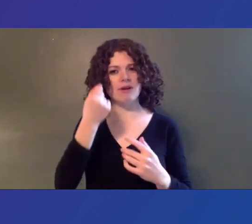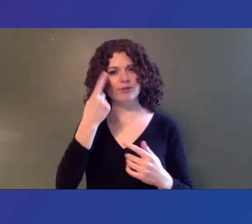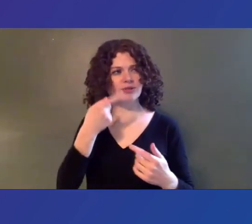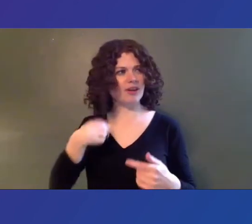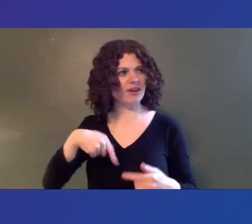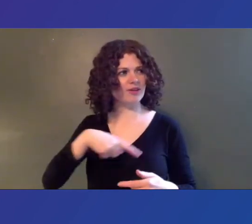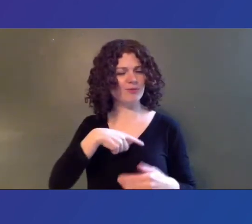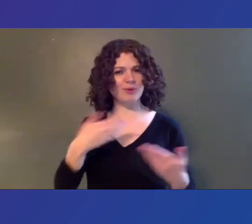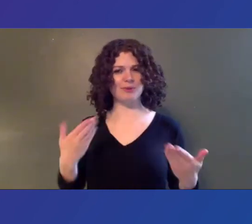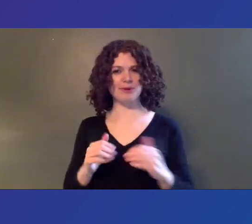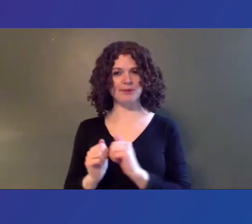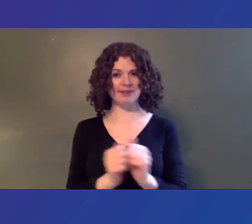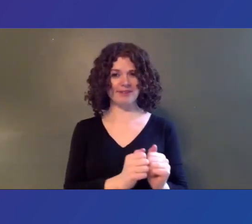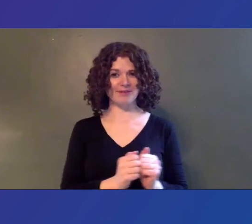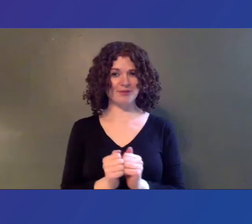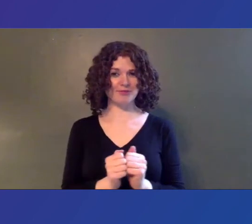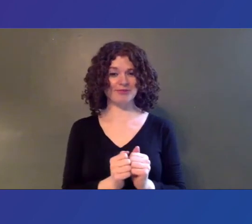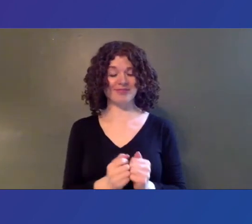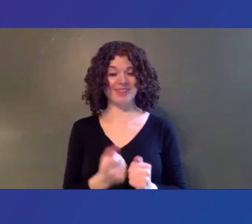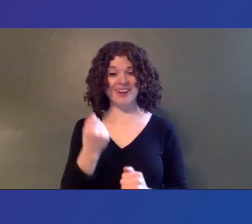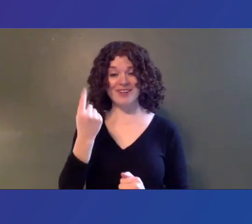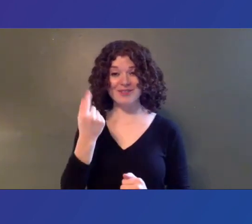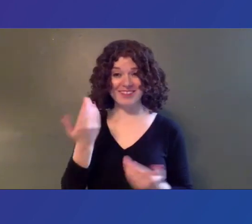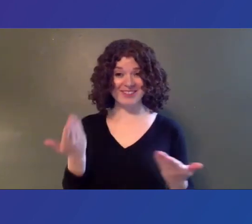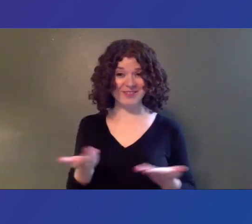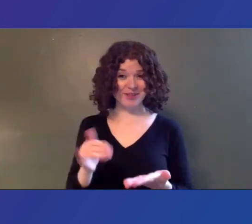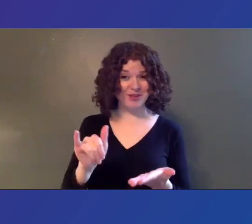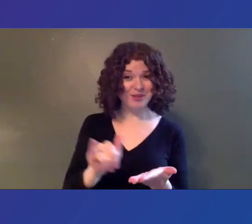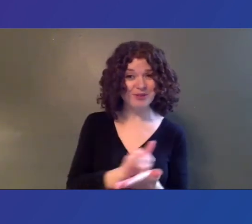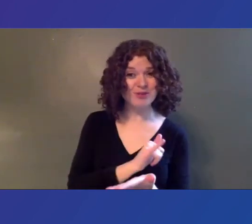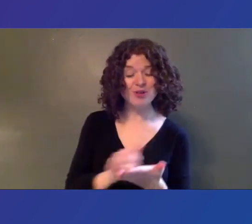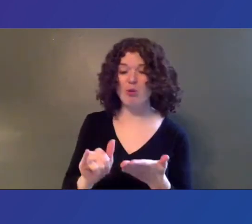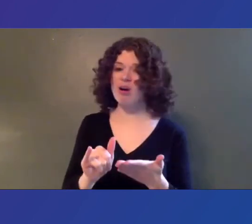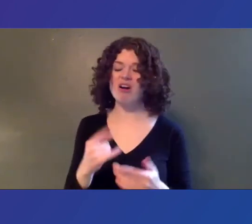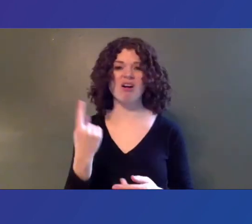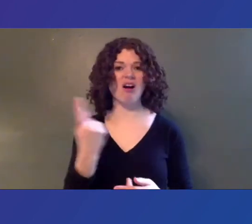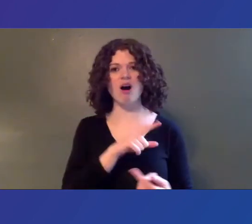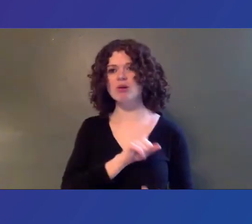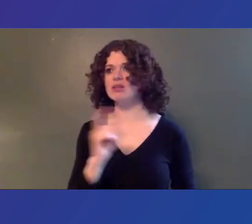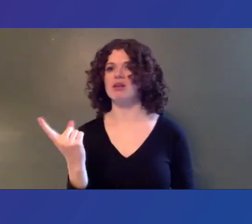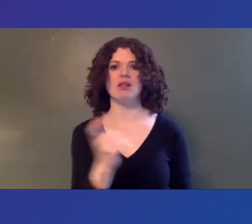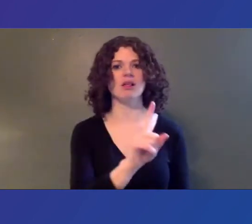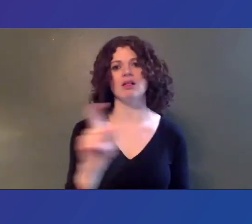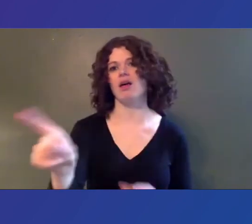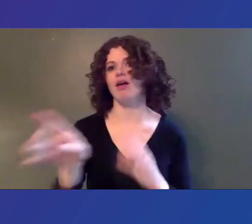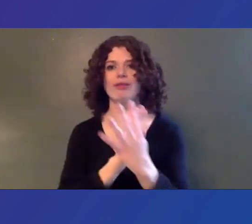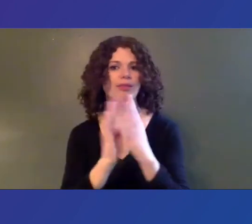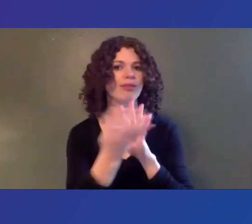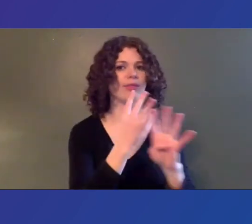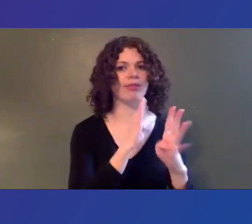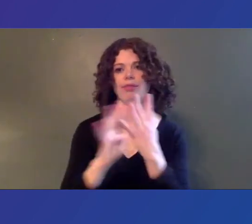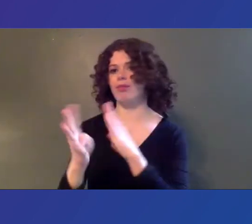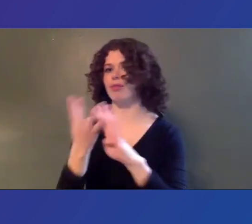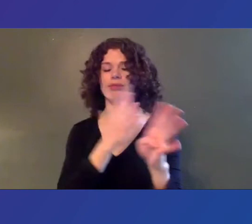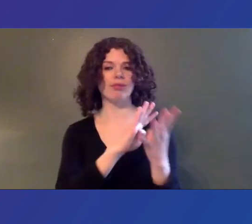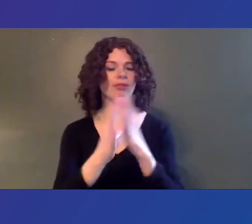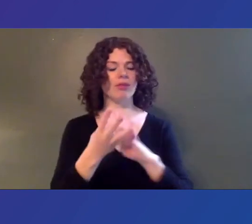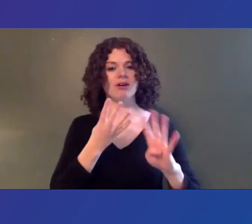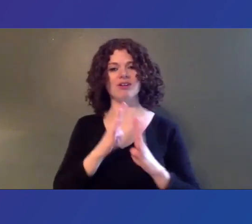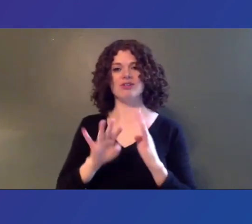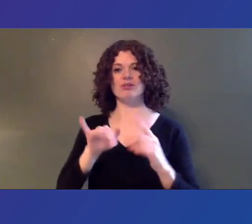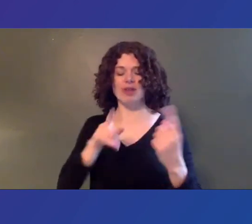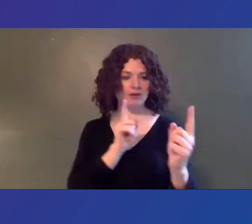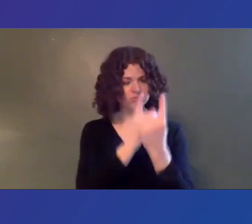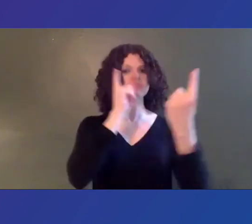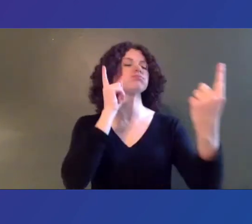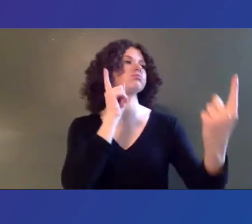York City. It's constantly running to the next thing. And so we bump into